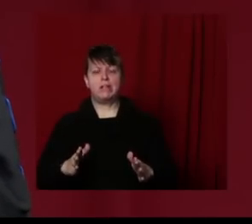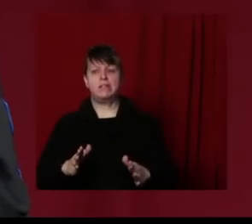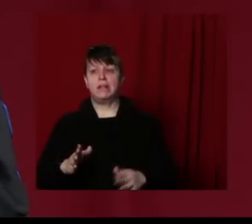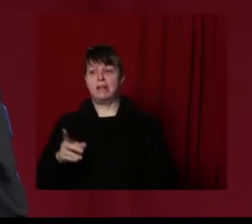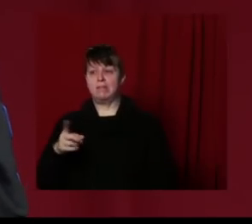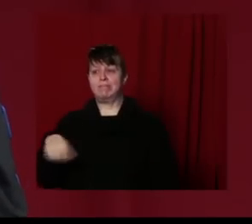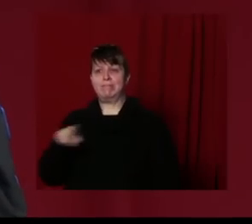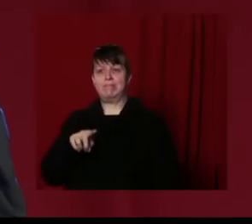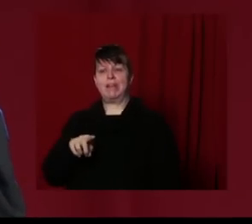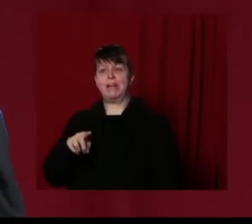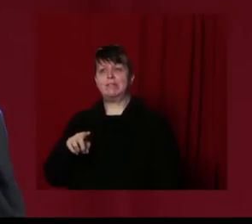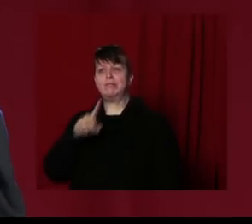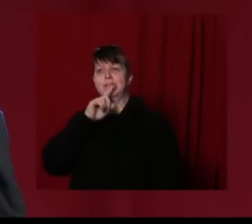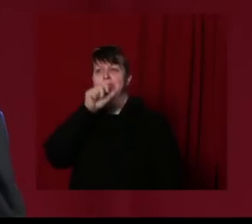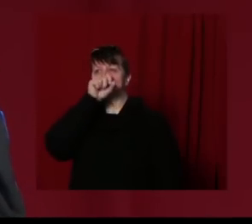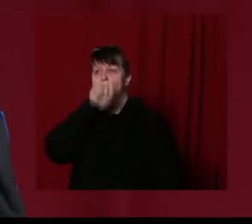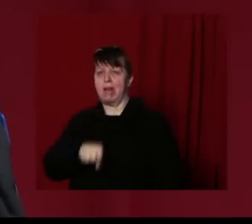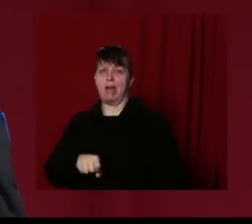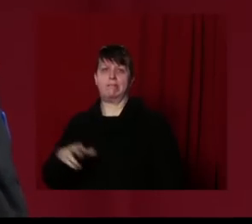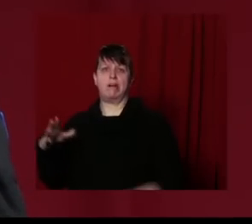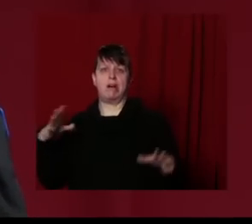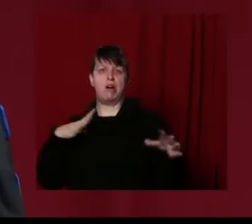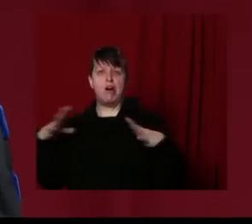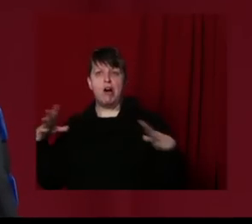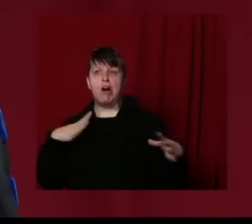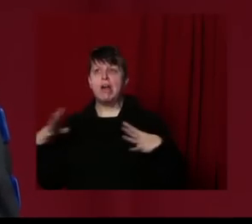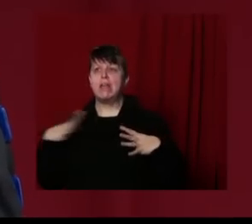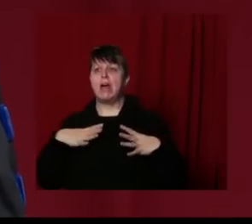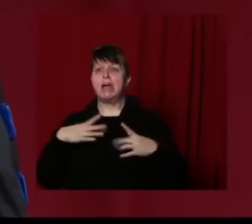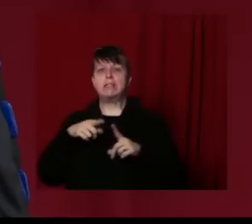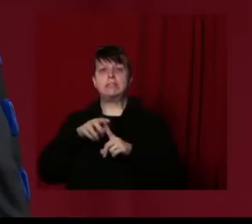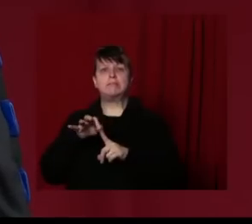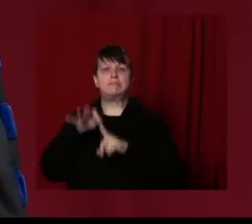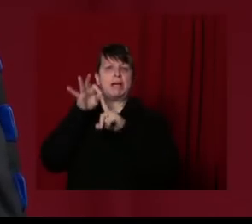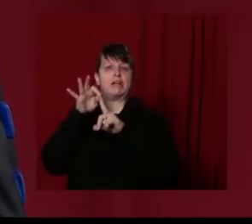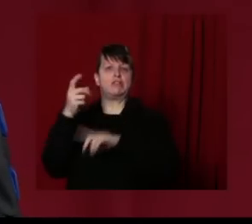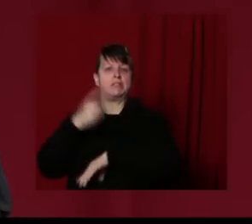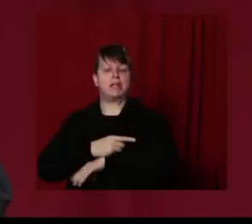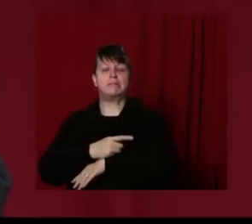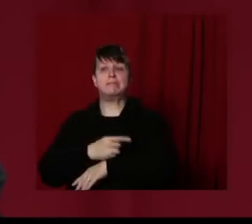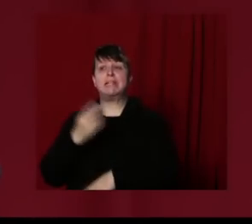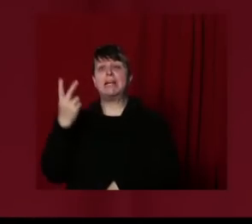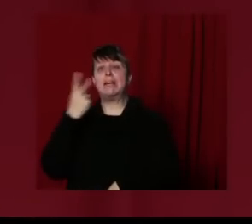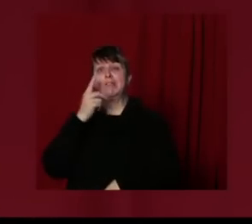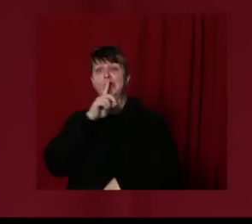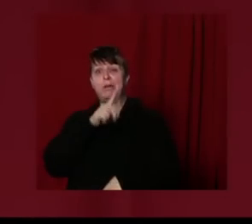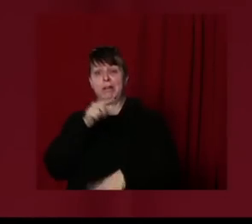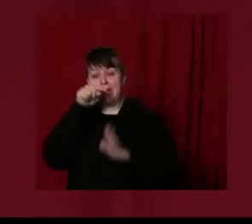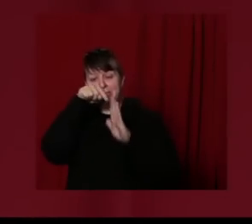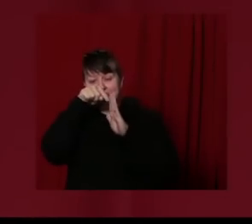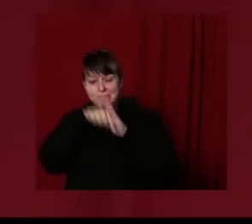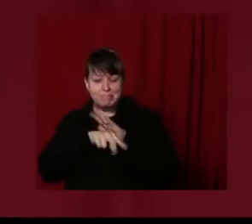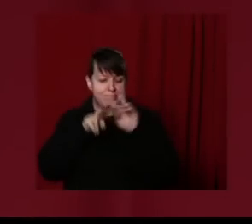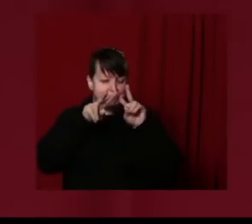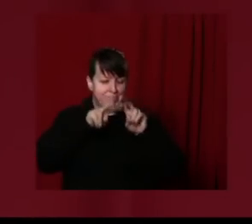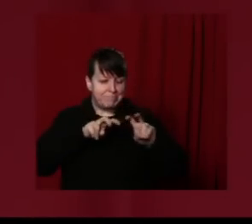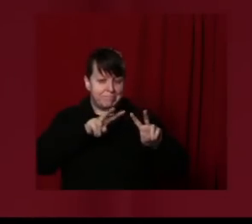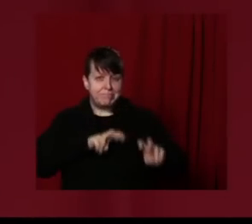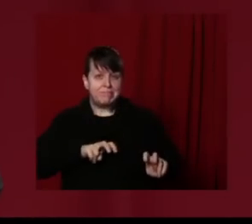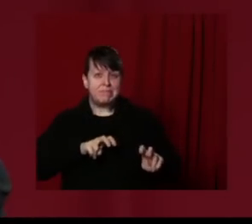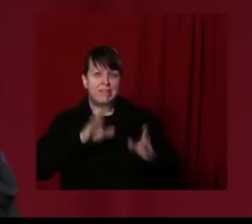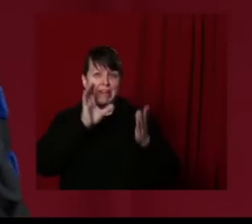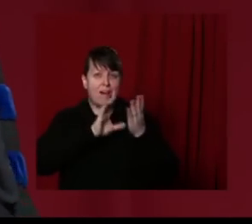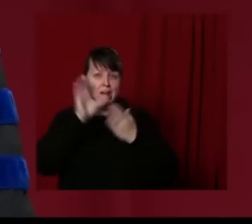love holidays and special days. If you look closely at the